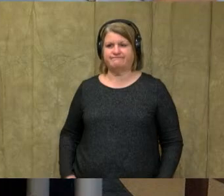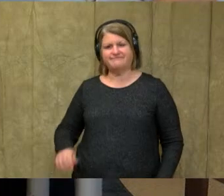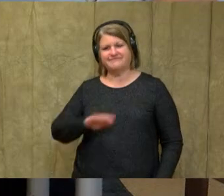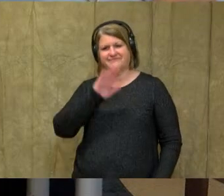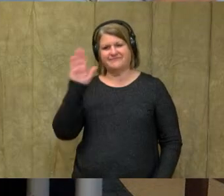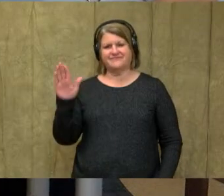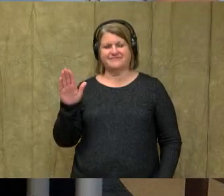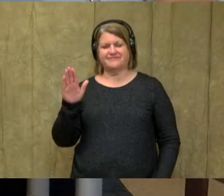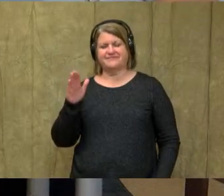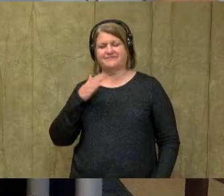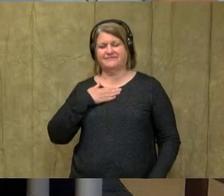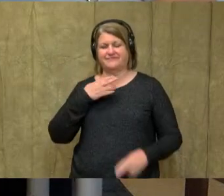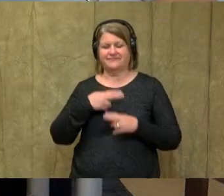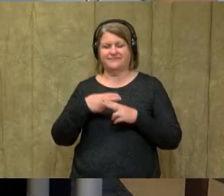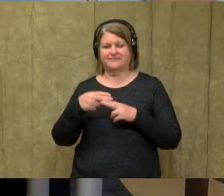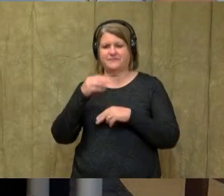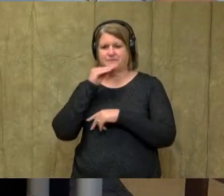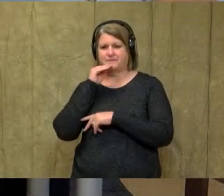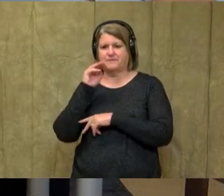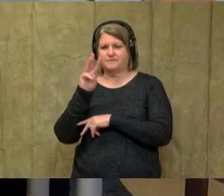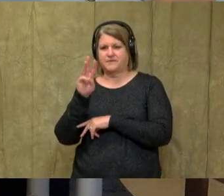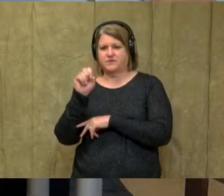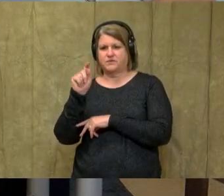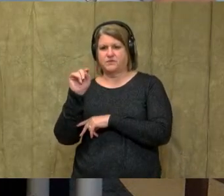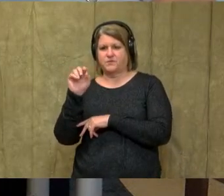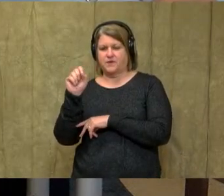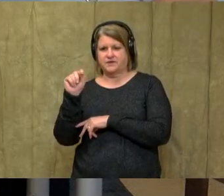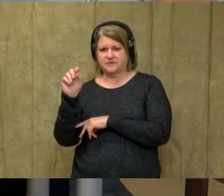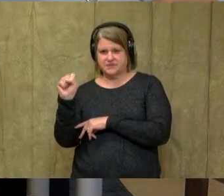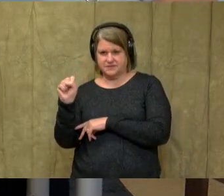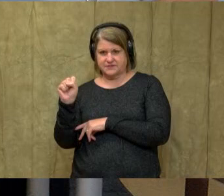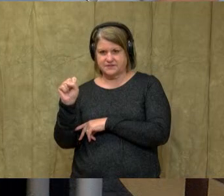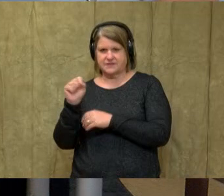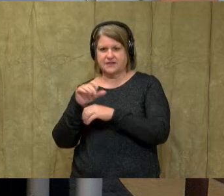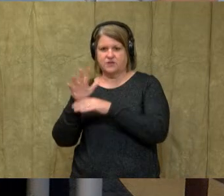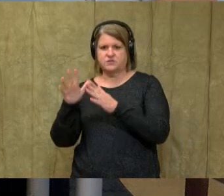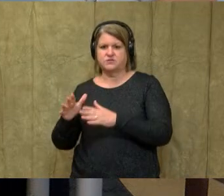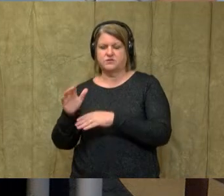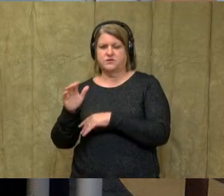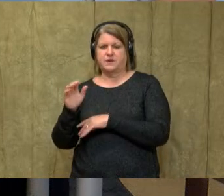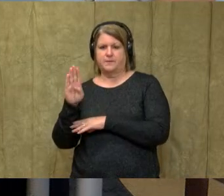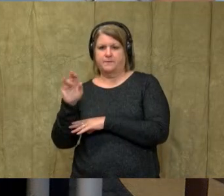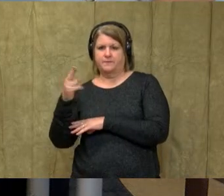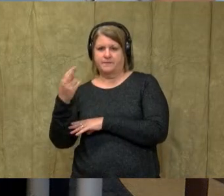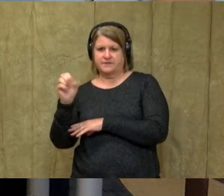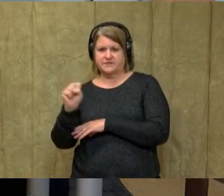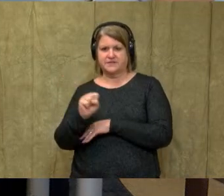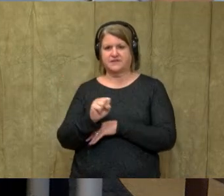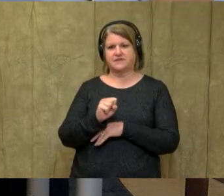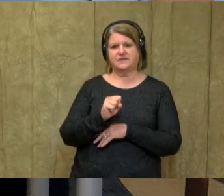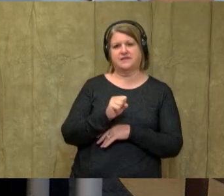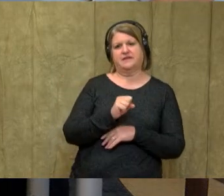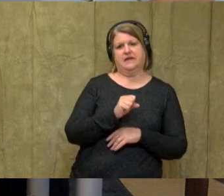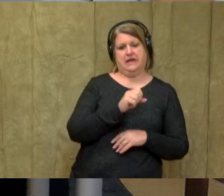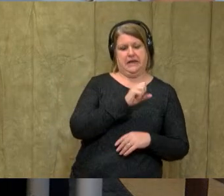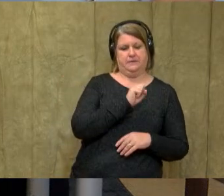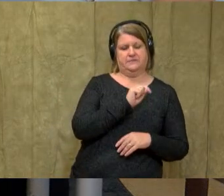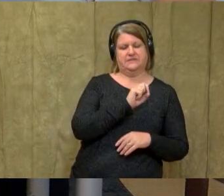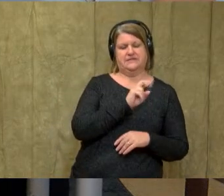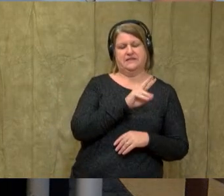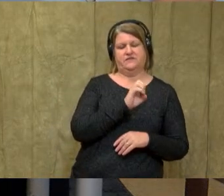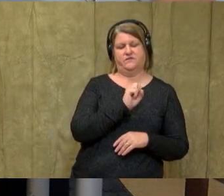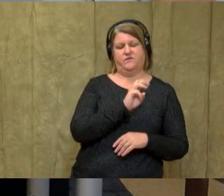Hello, I am Sherry Hart, counselor at Alma Bryant High School. Hi, and I'm Stephen Watts, school counselor at Citronelle High